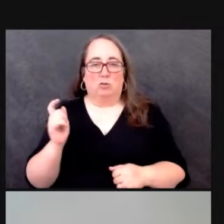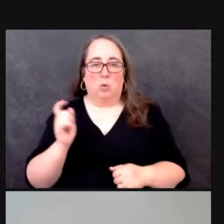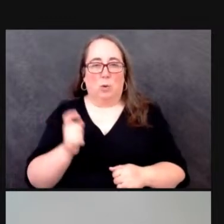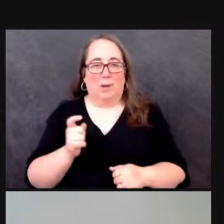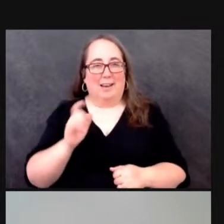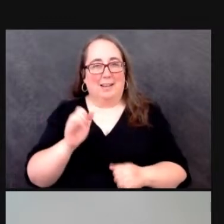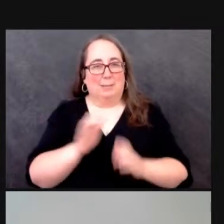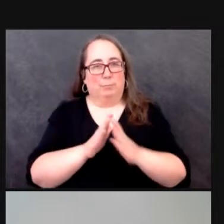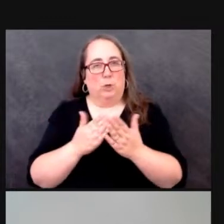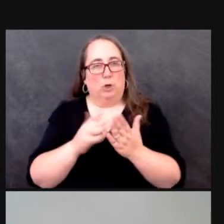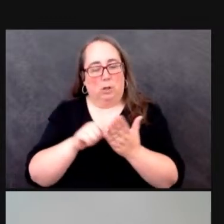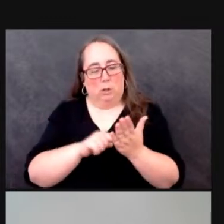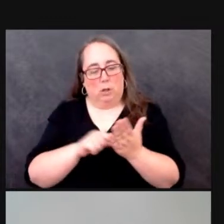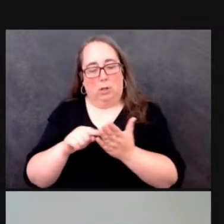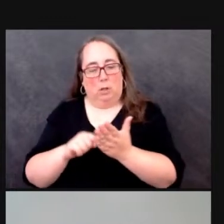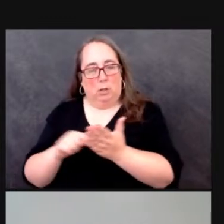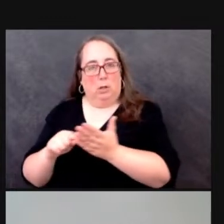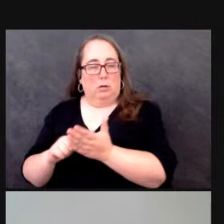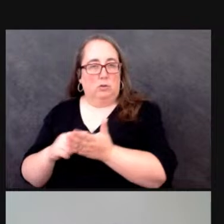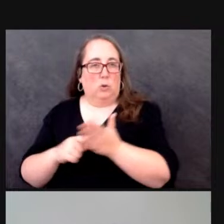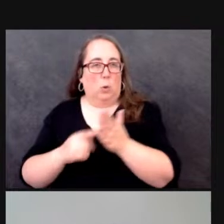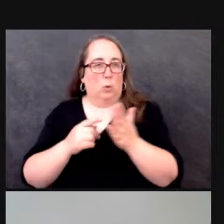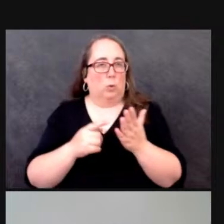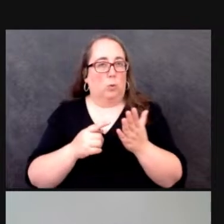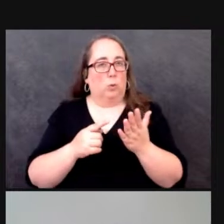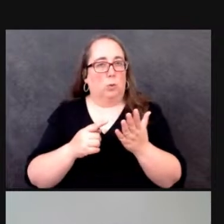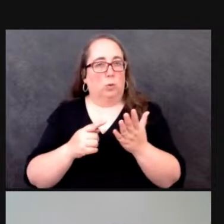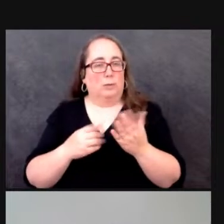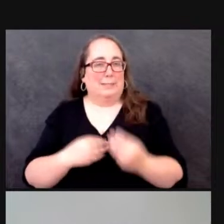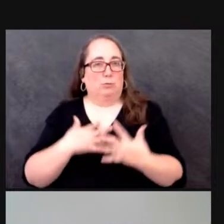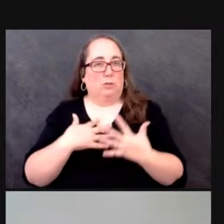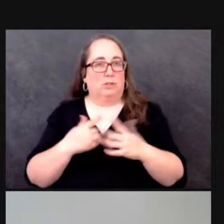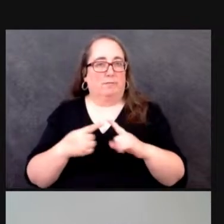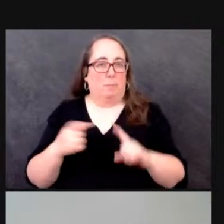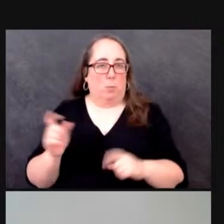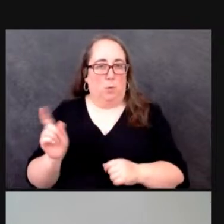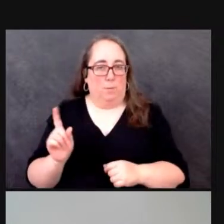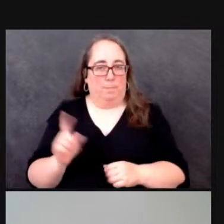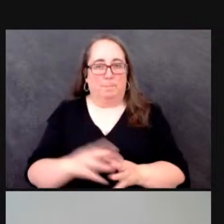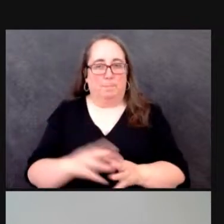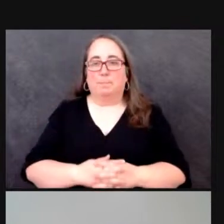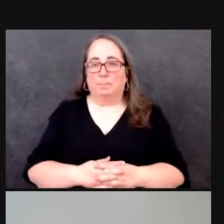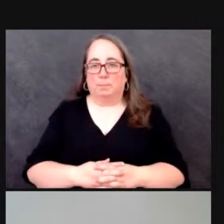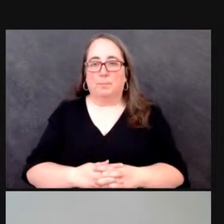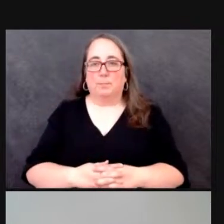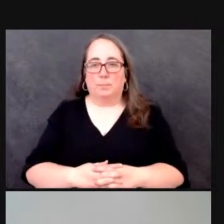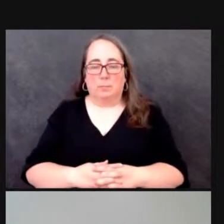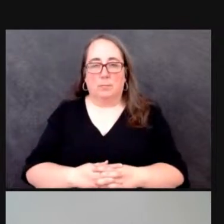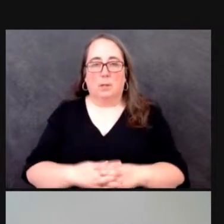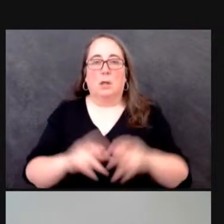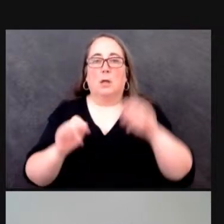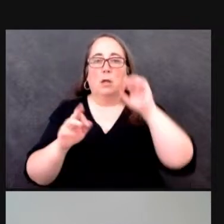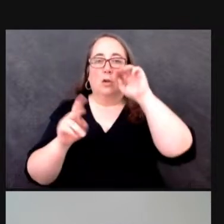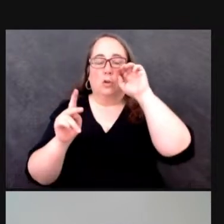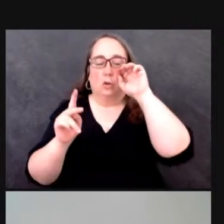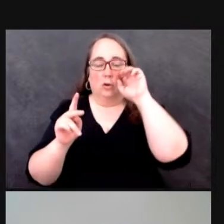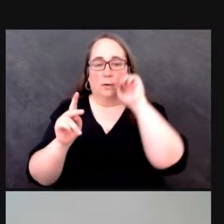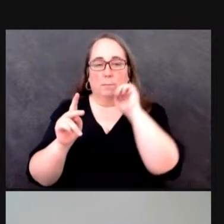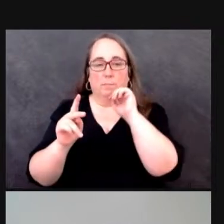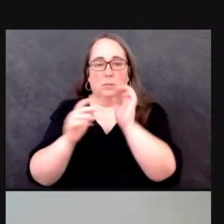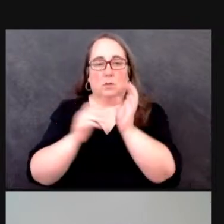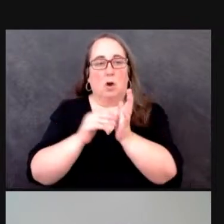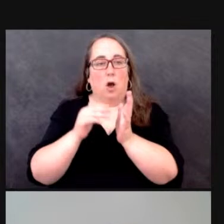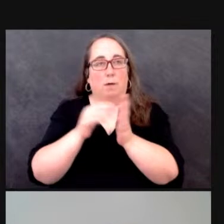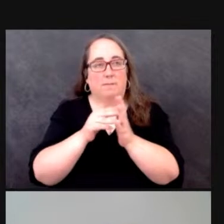precisely listed the inspiration from which many of the designs came. Although Kirk frequently conferred